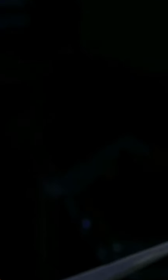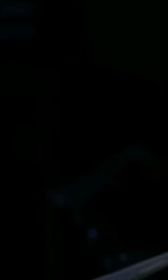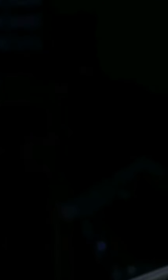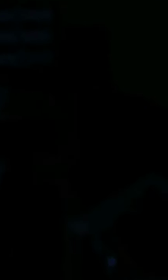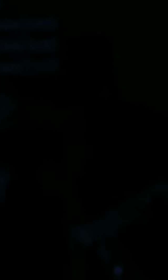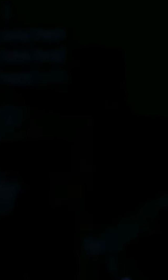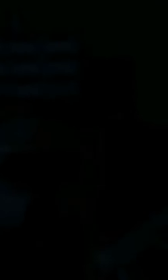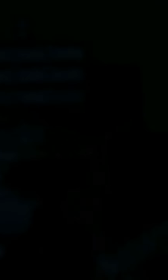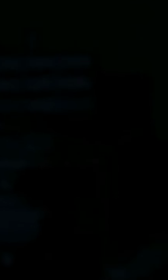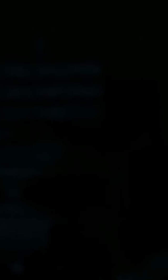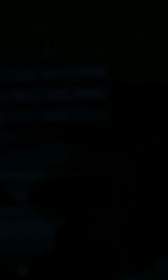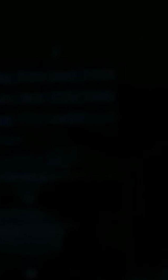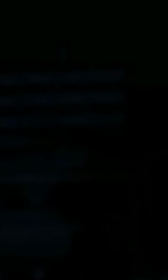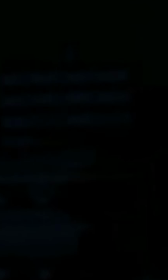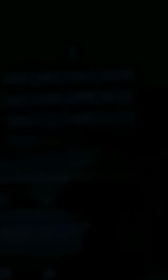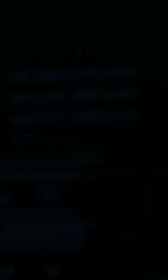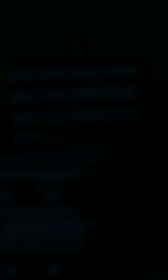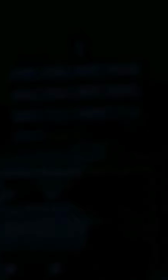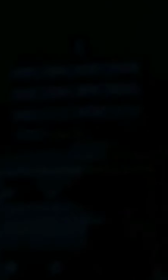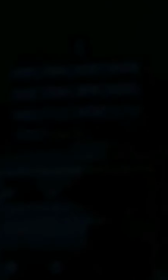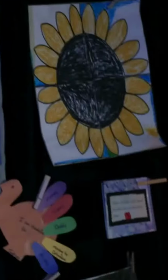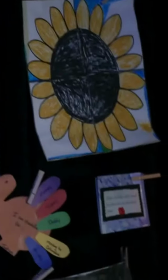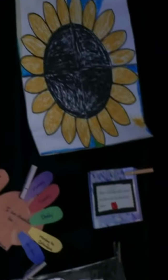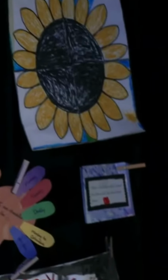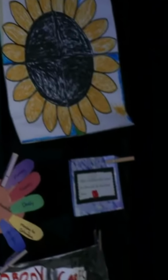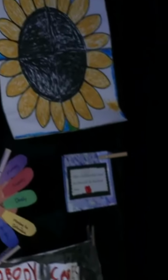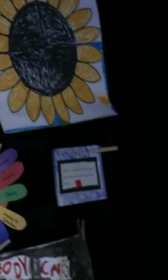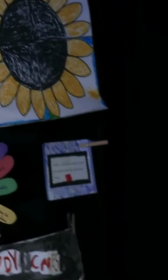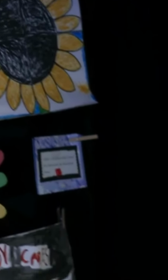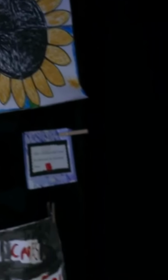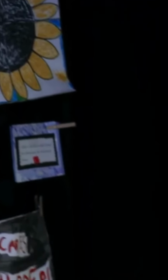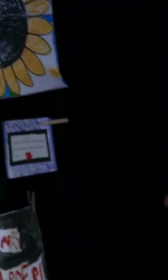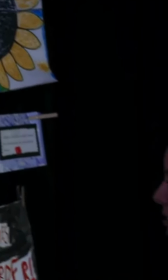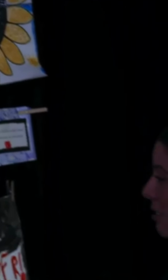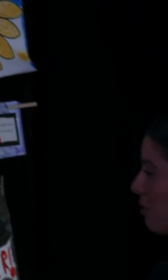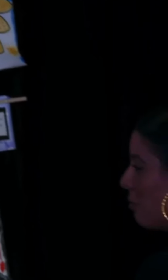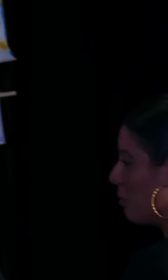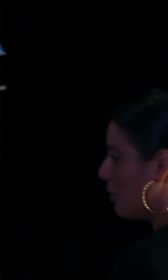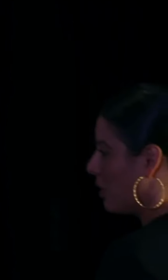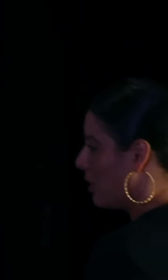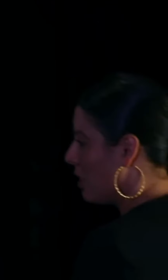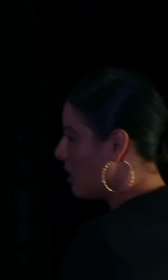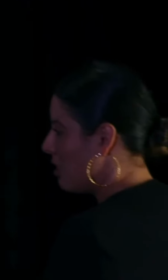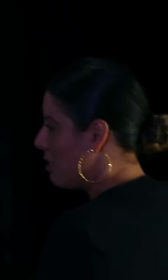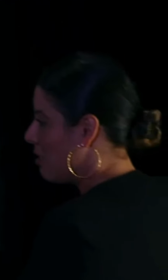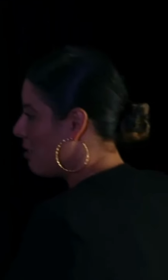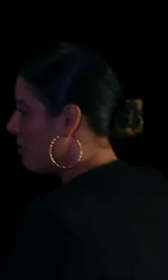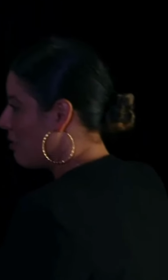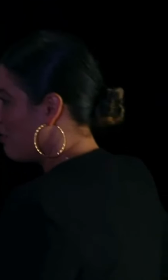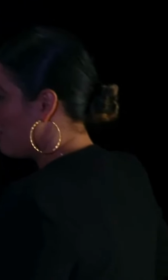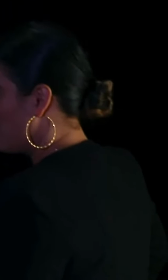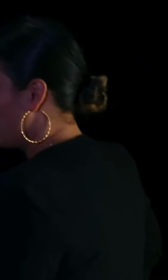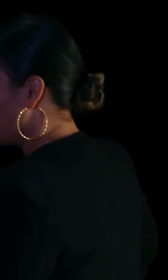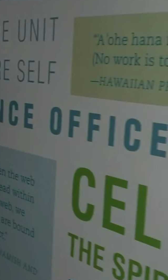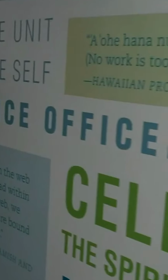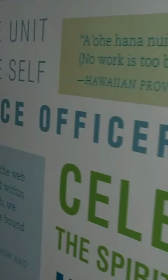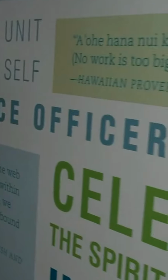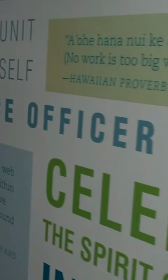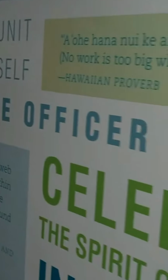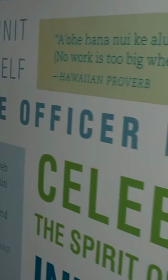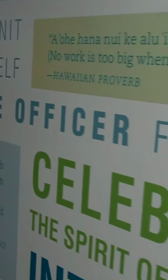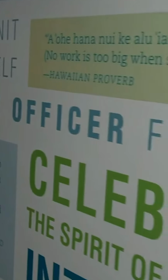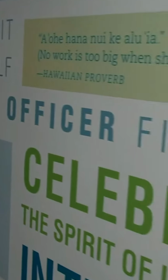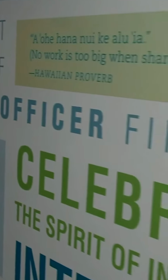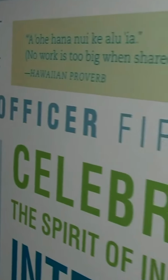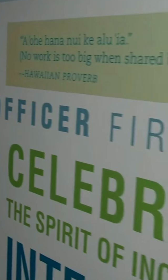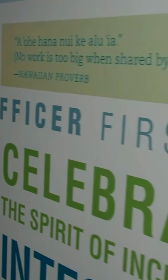educated, qualified, and competent, and sometimes I struggle. I struggle feeling like I could do more, be more to my two sons, and